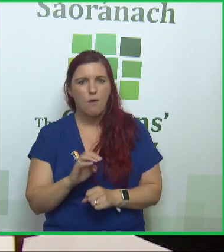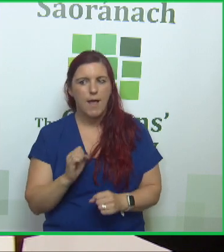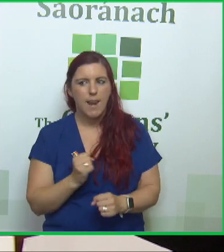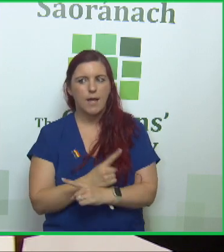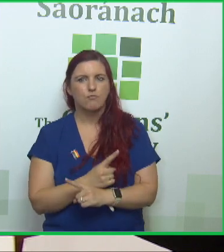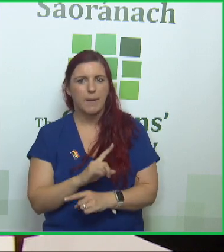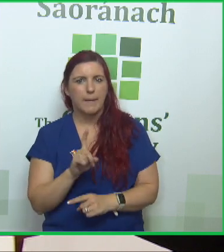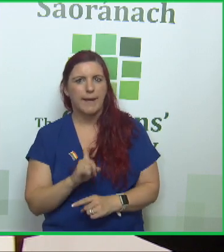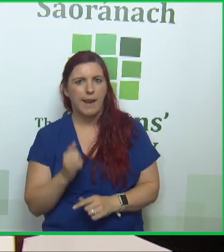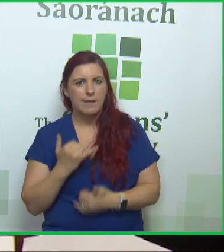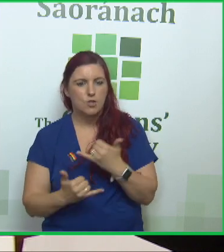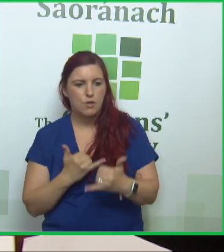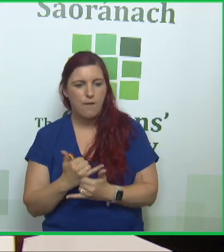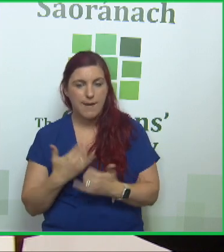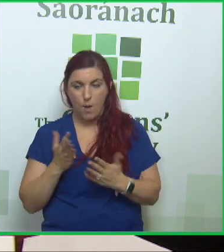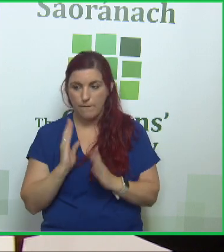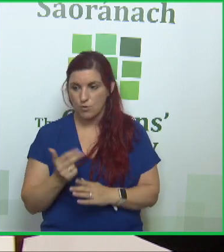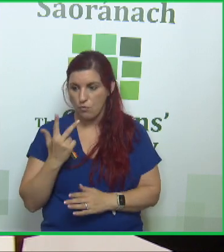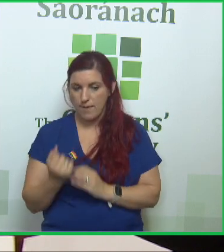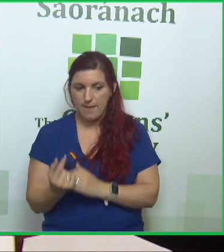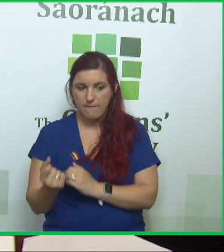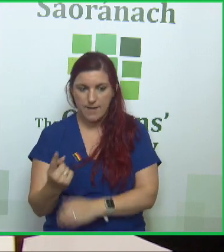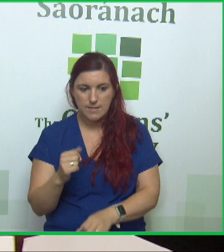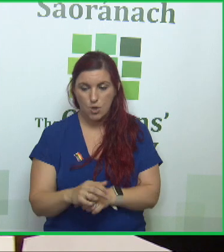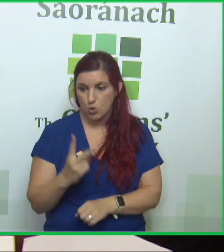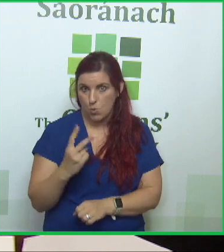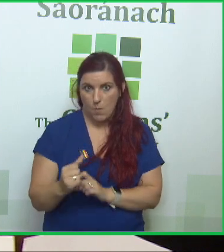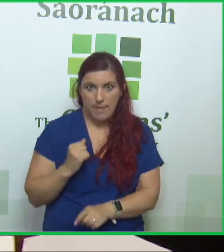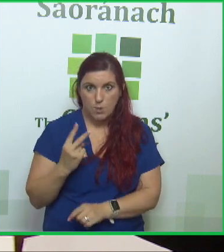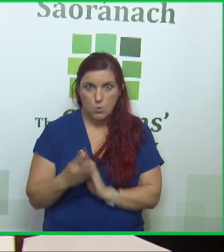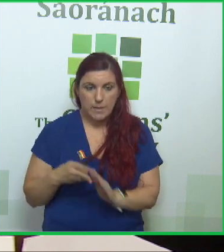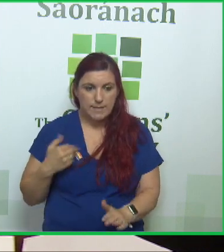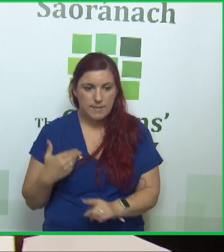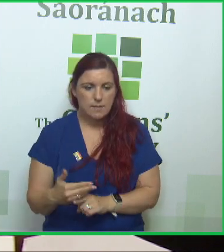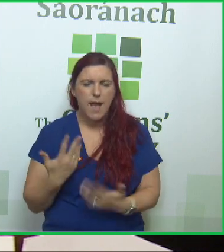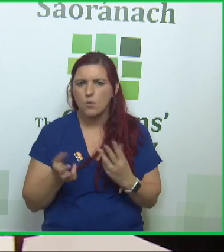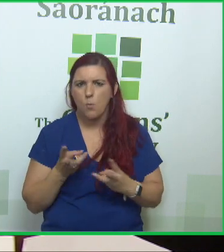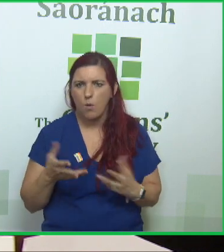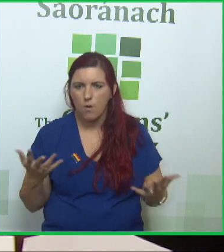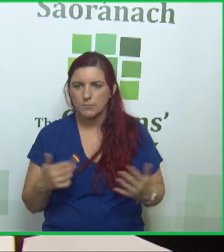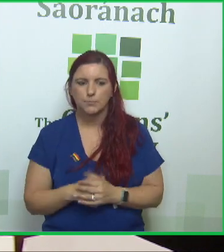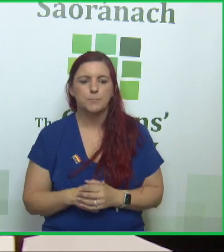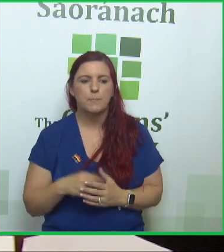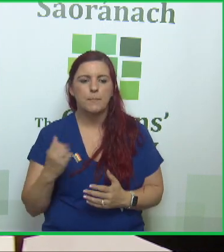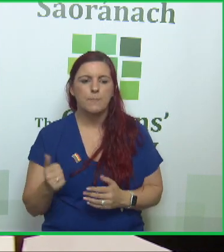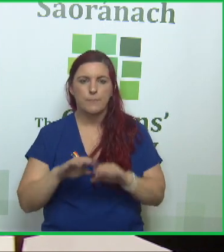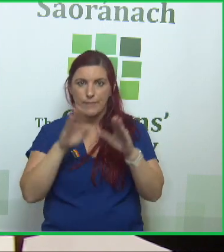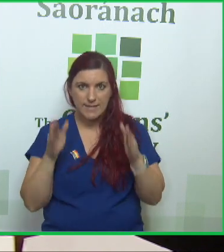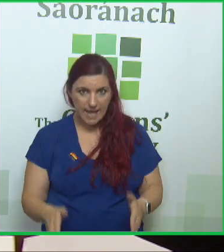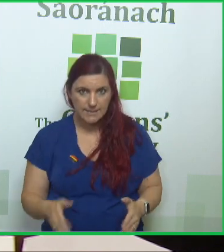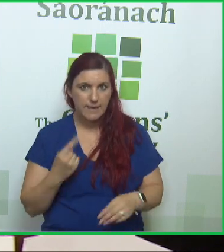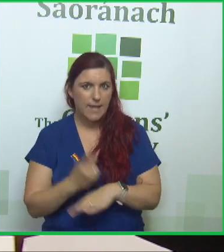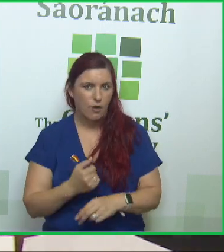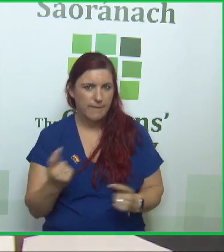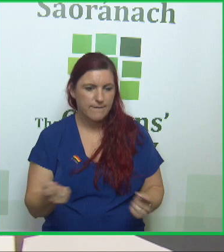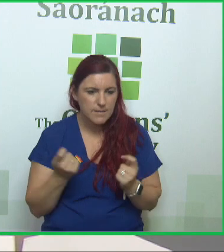ran the programme at 3 events now, with 2 over the past 2 weeks. So how does it work? We have a drugs.ie tent at the festival. We'll